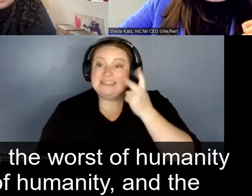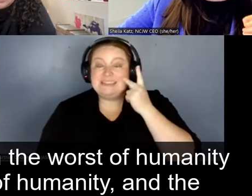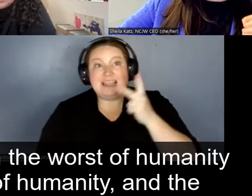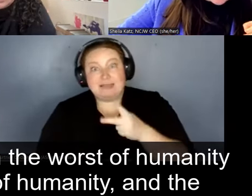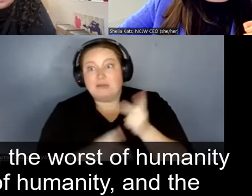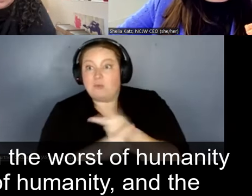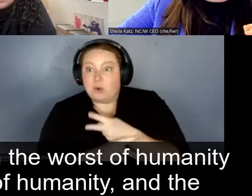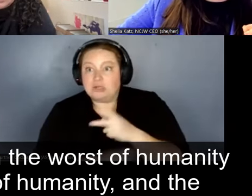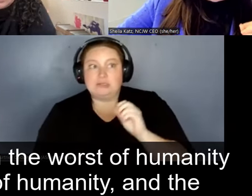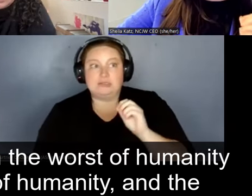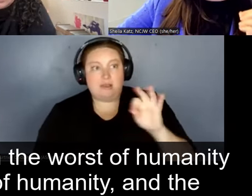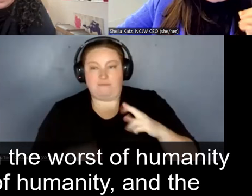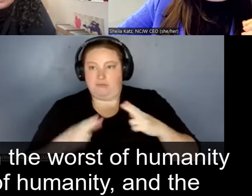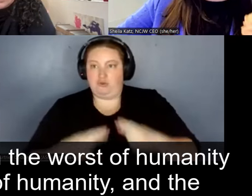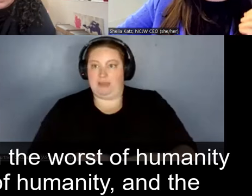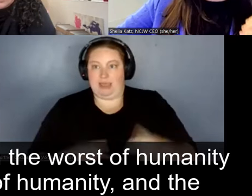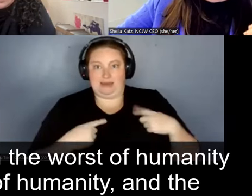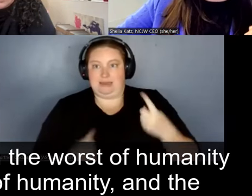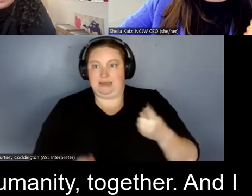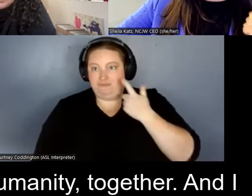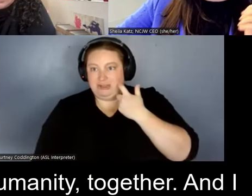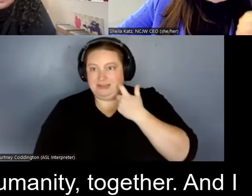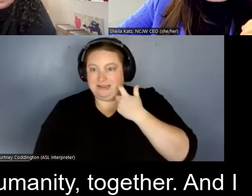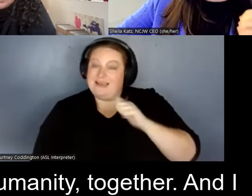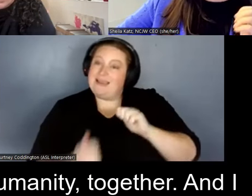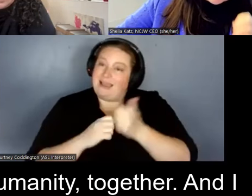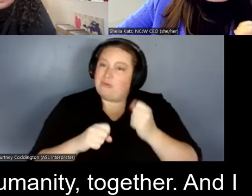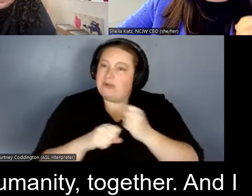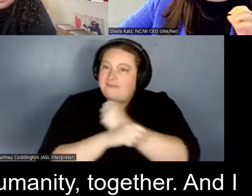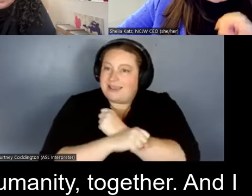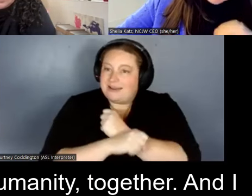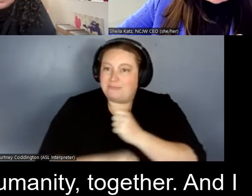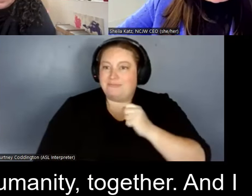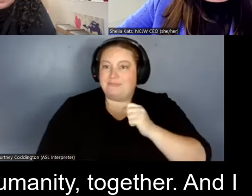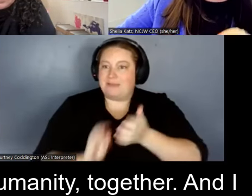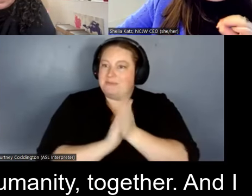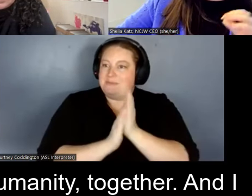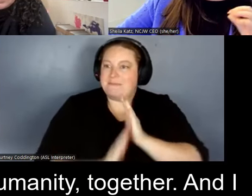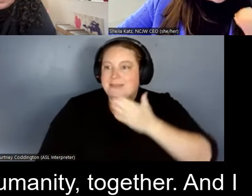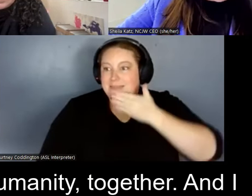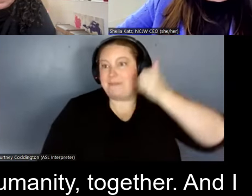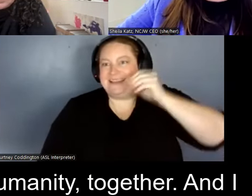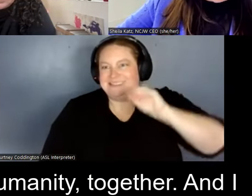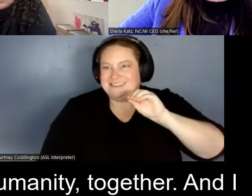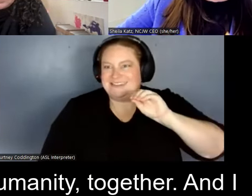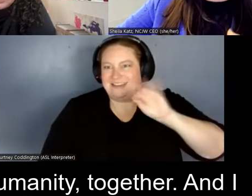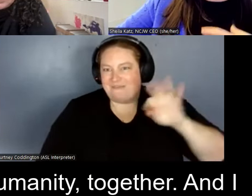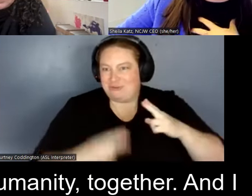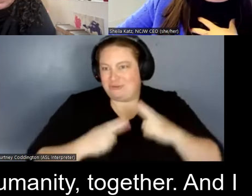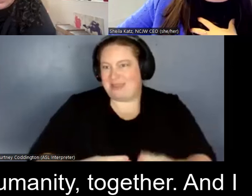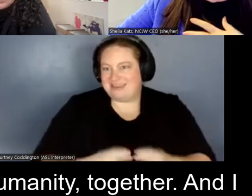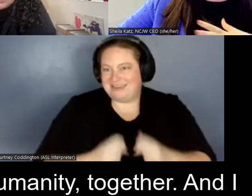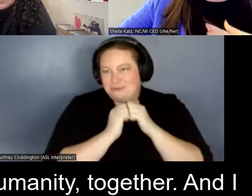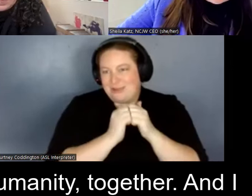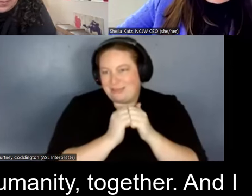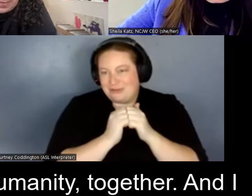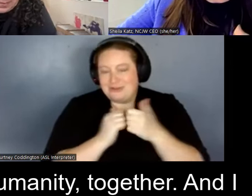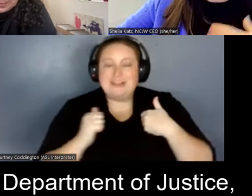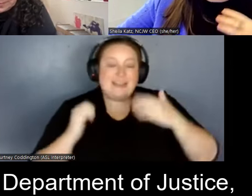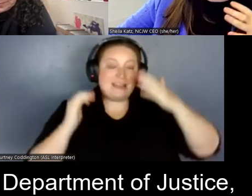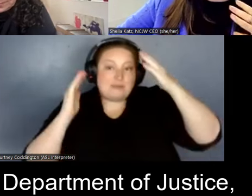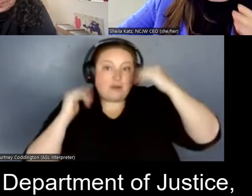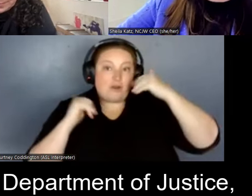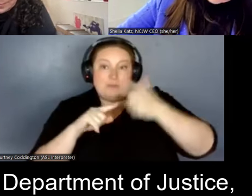the worst of humanity. And the way we fight that is by being the best of humanity together. And I have hope from all of